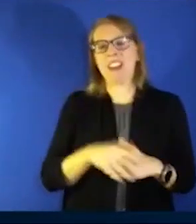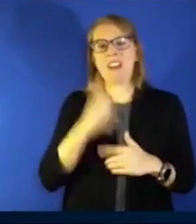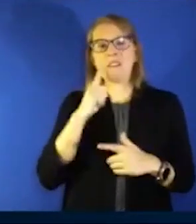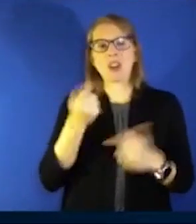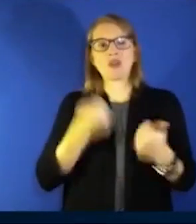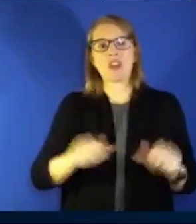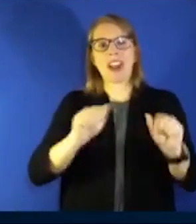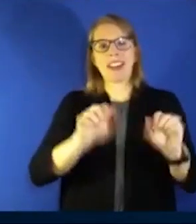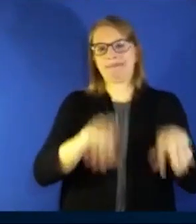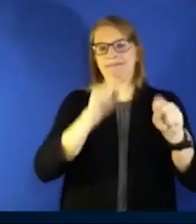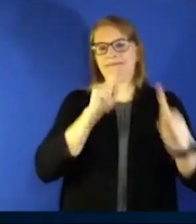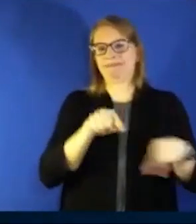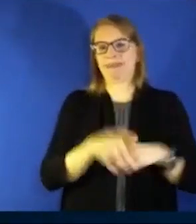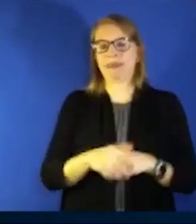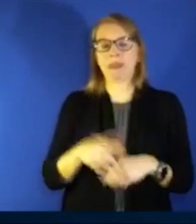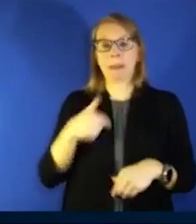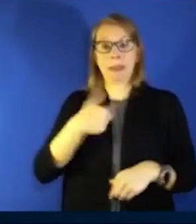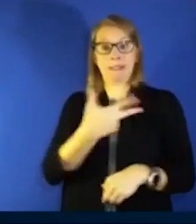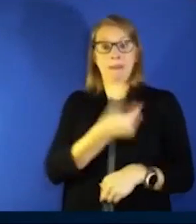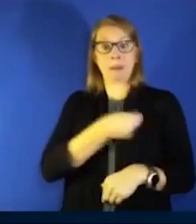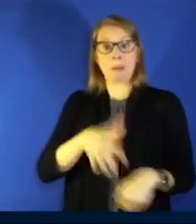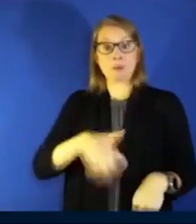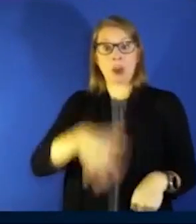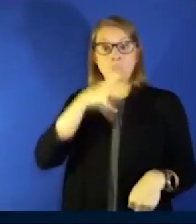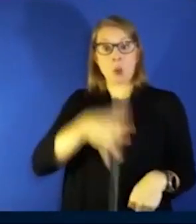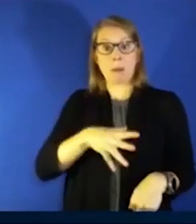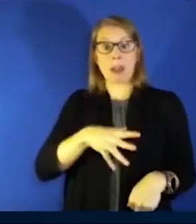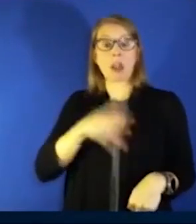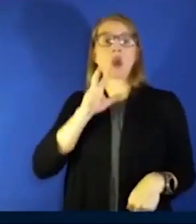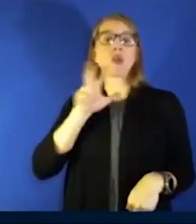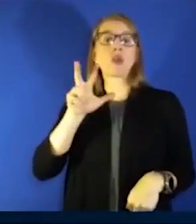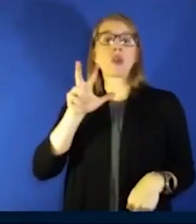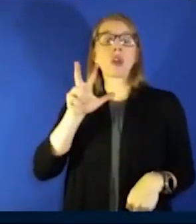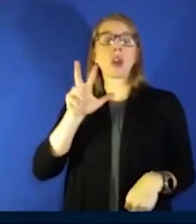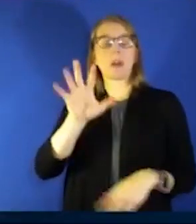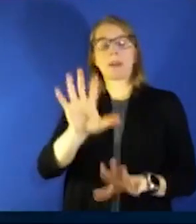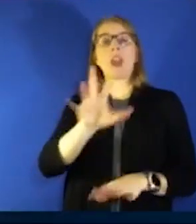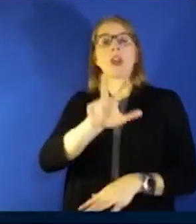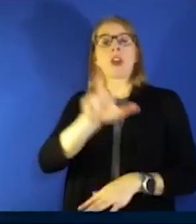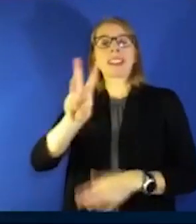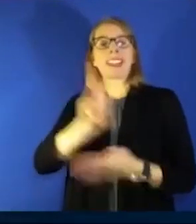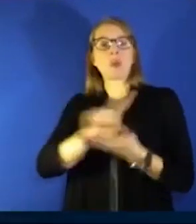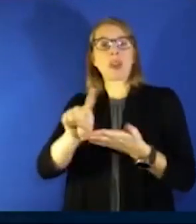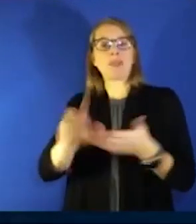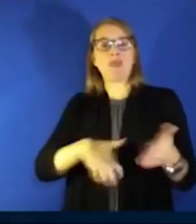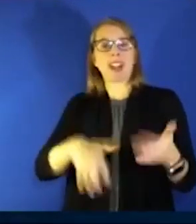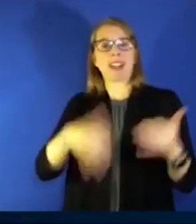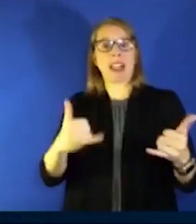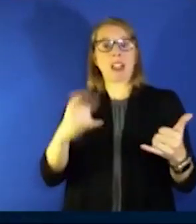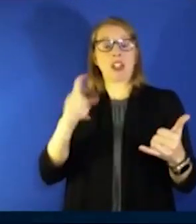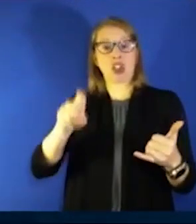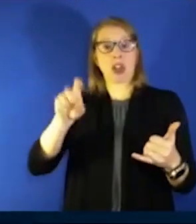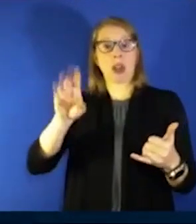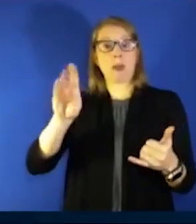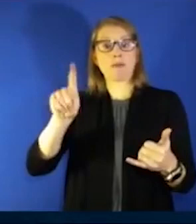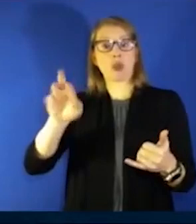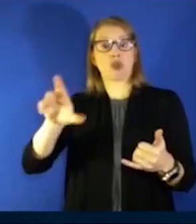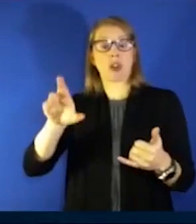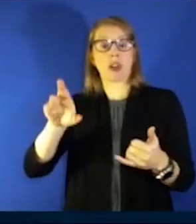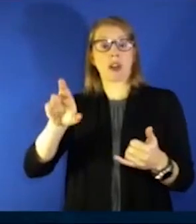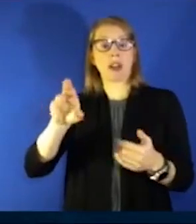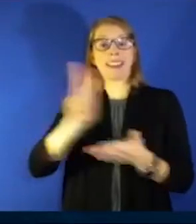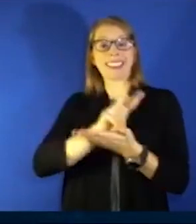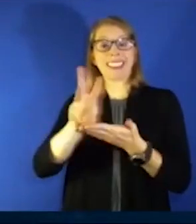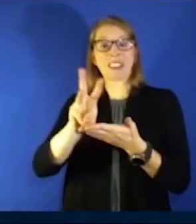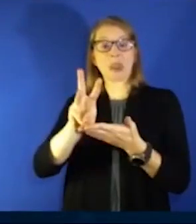wants to know, I'm a vaccinated pregnant woman. She's 36 weeks today. Should I get a booster? I'm 6 weeks out on Monday. Her